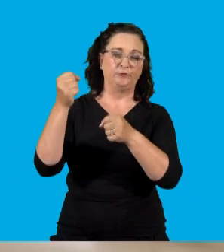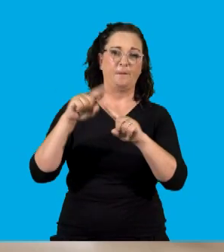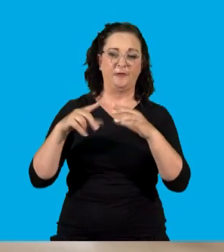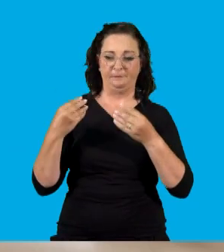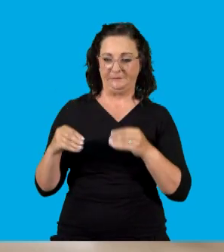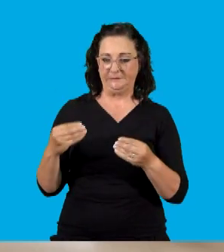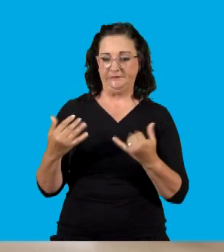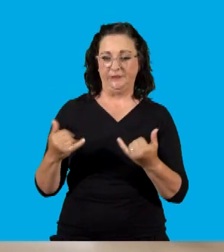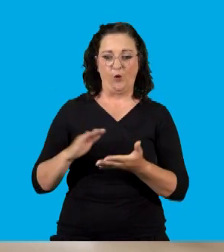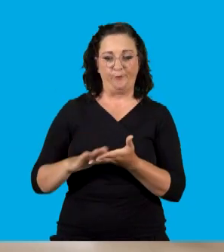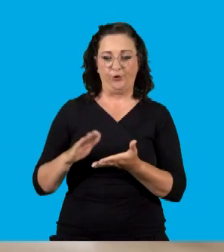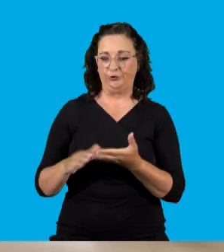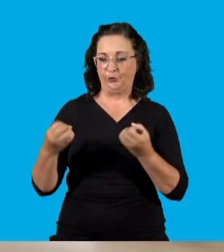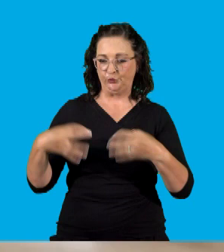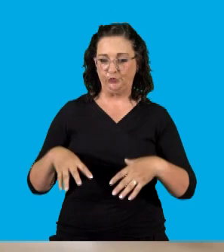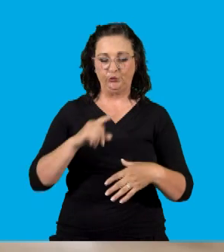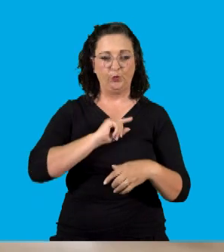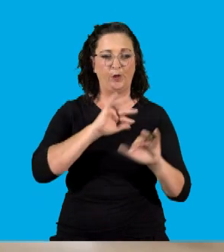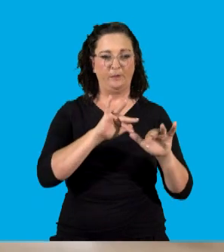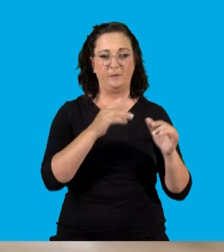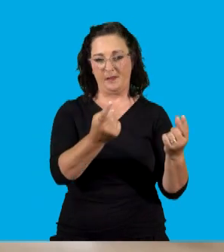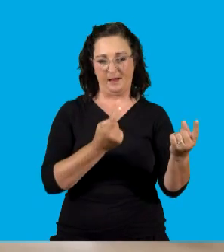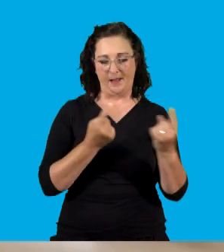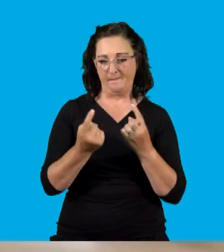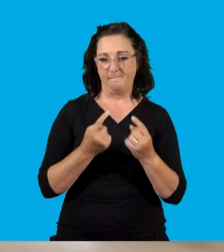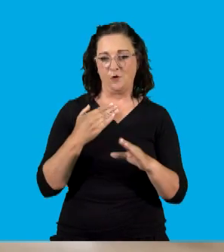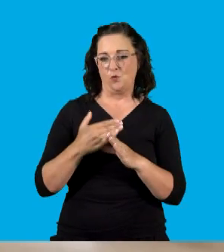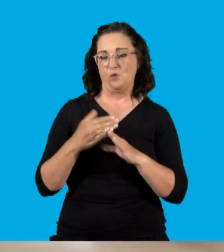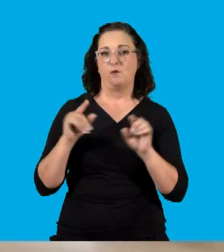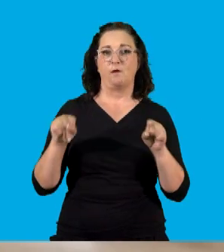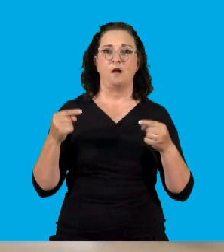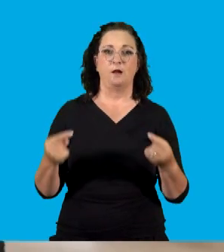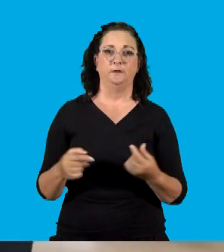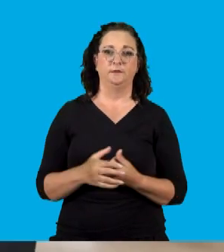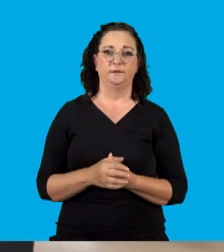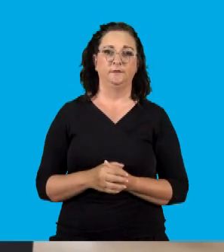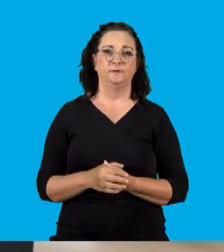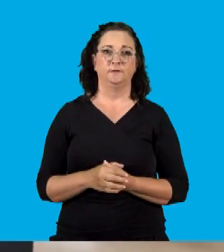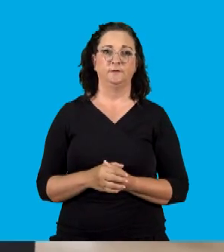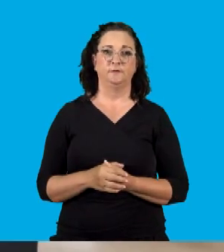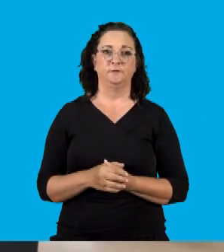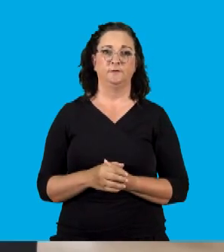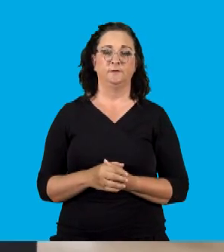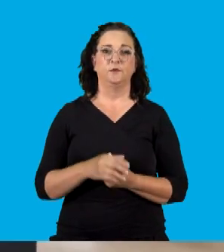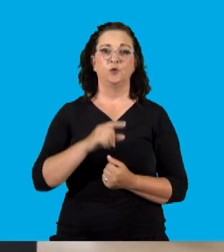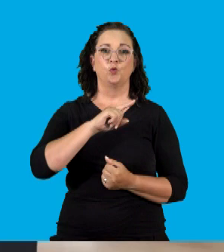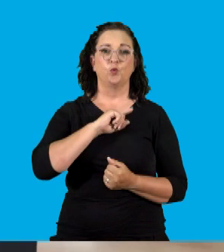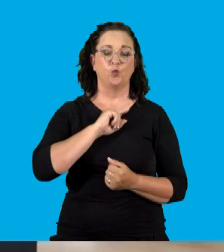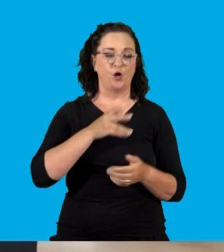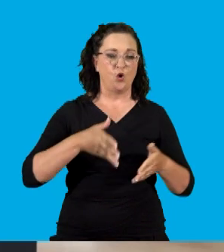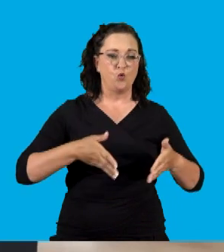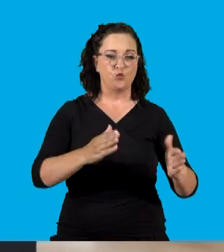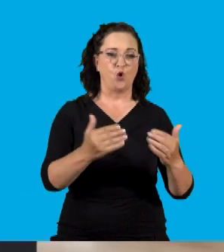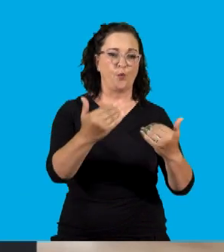to the business losing productivity as employees are not able to do what? To come to work and work because